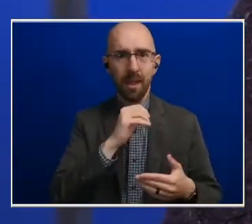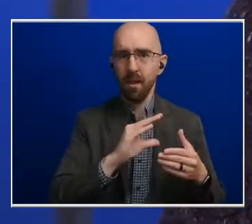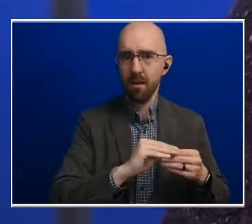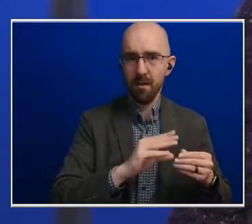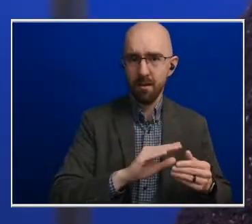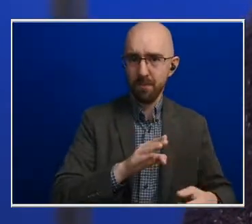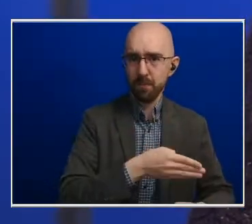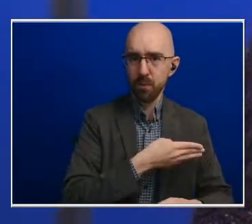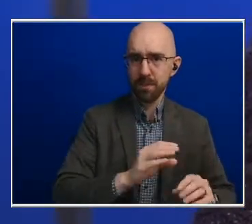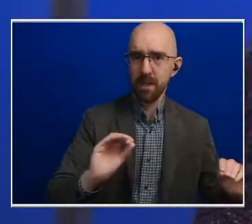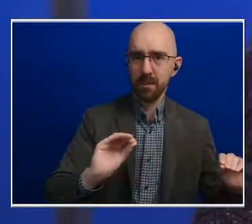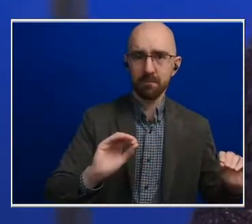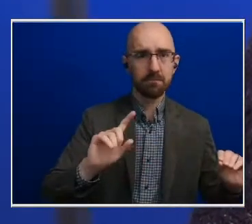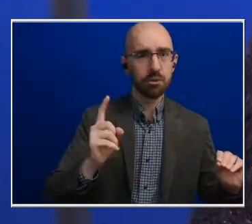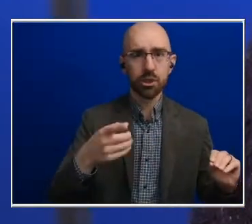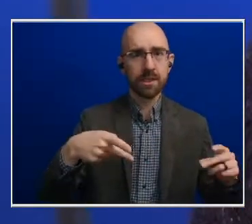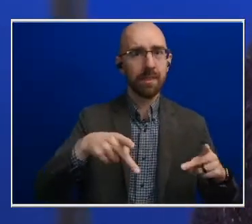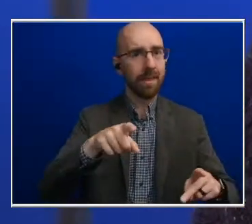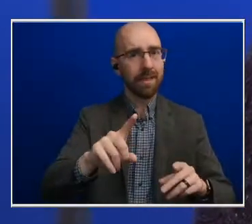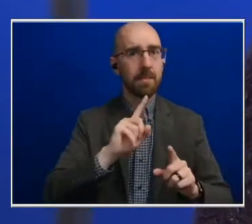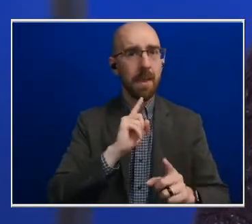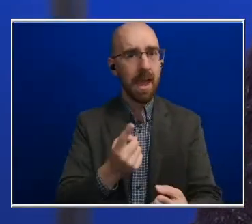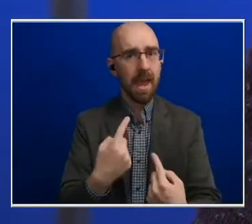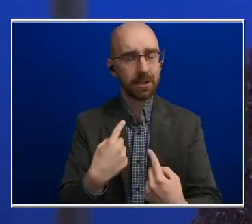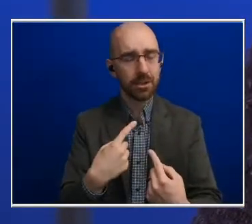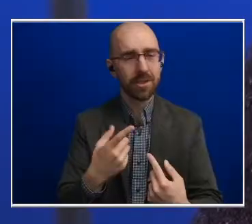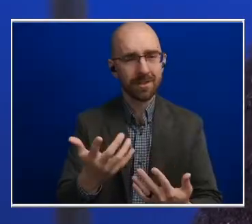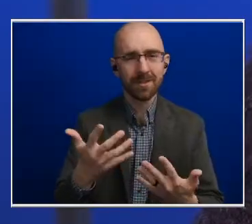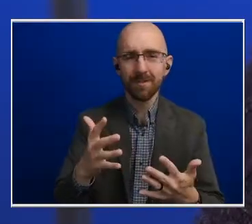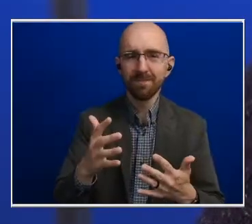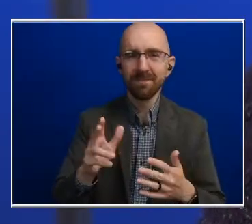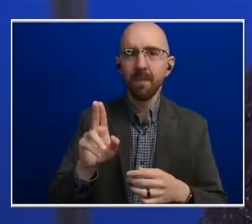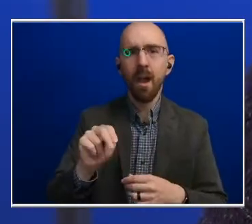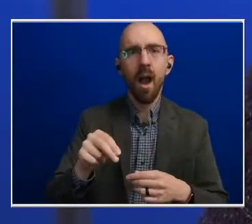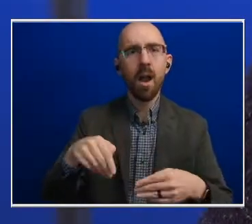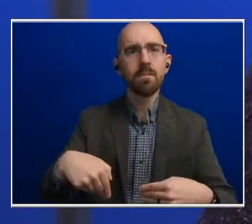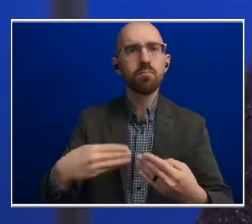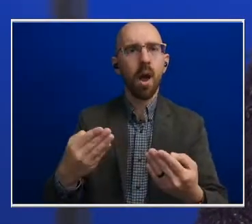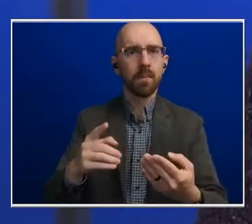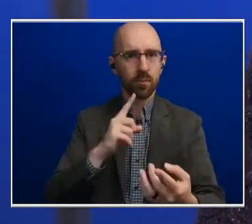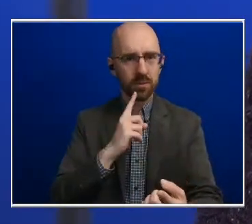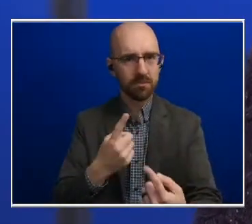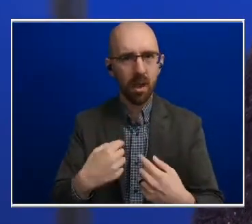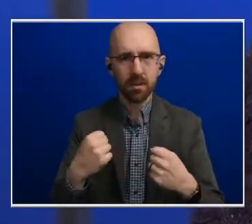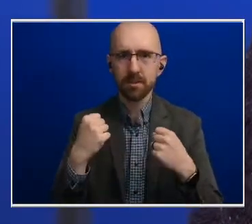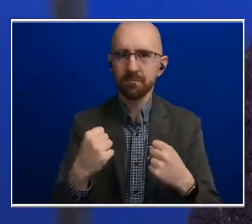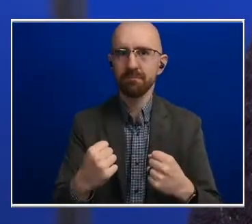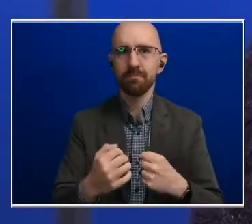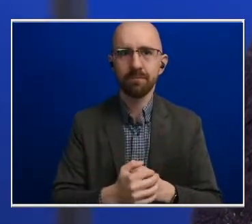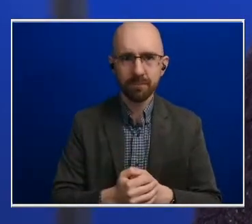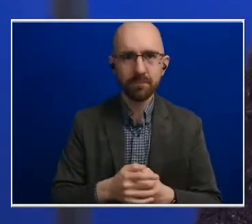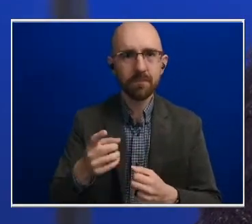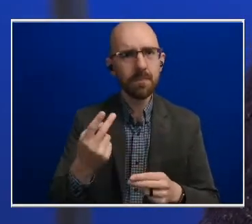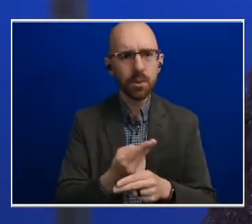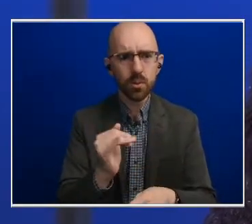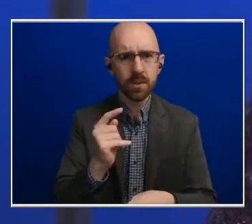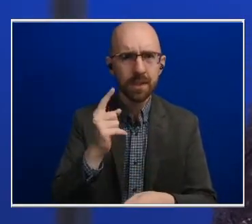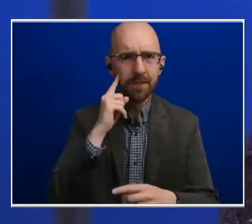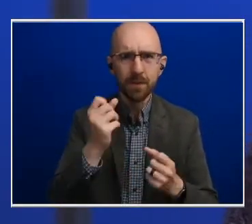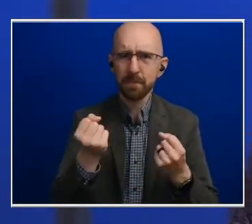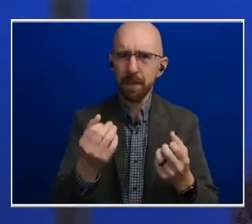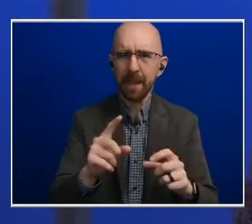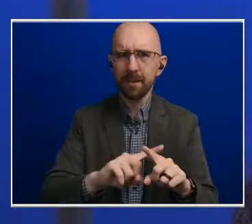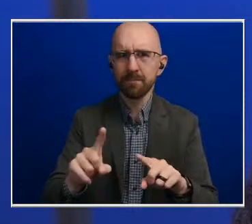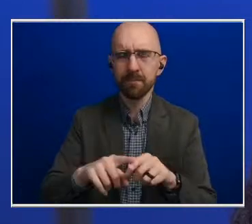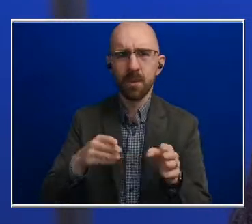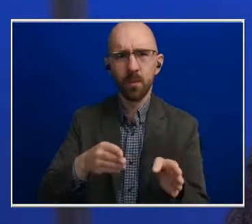pain? It was sort of an unprompted response. And they're using it for so many different ways. Using it for